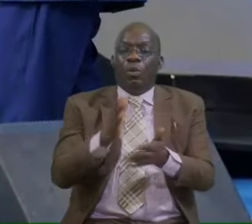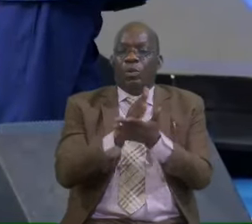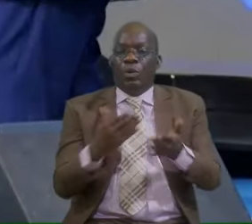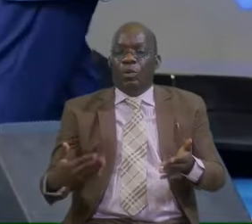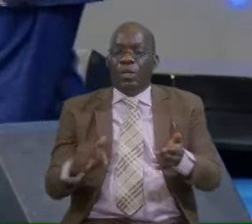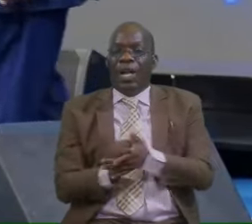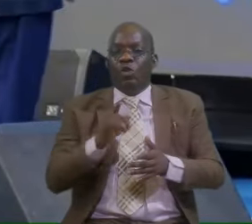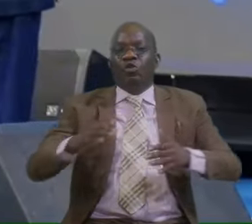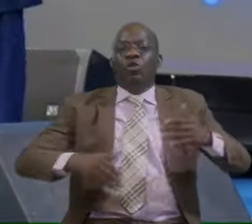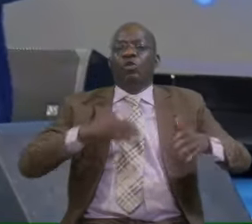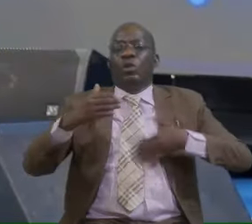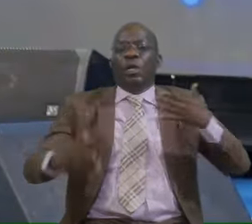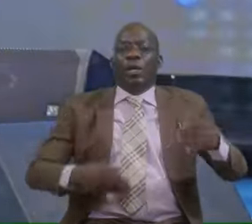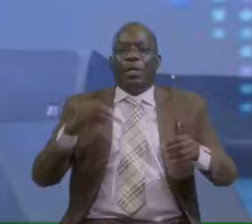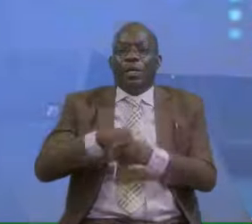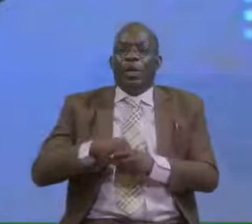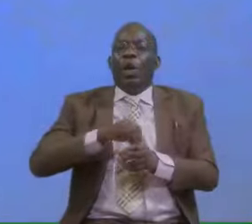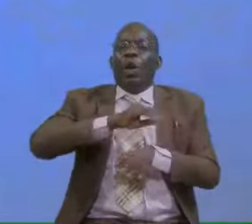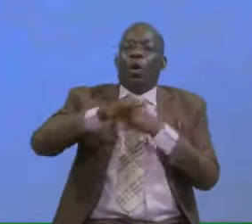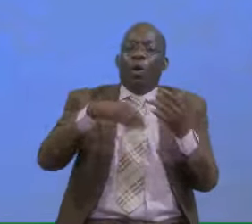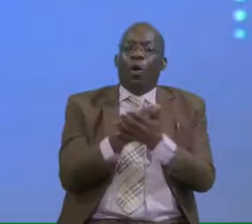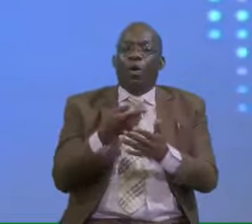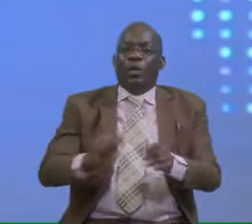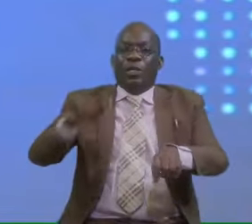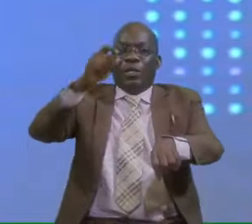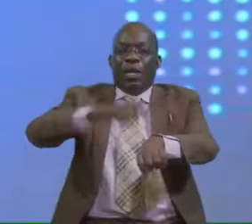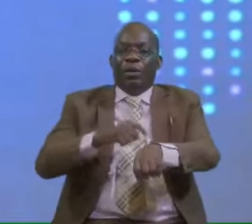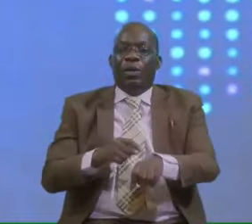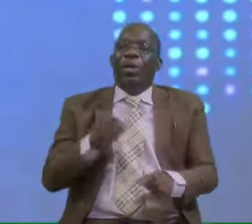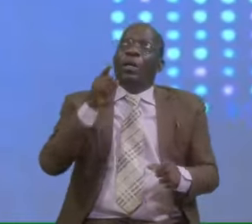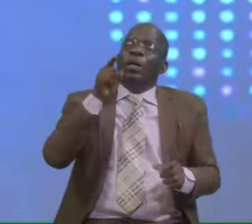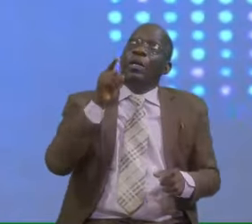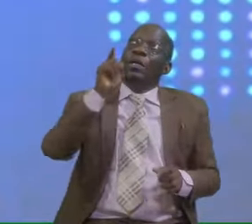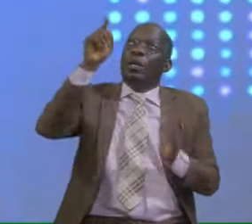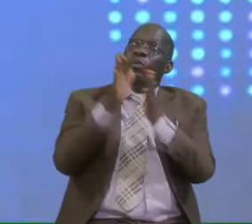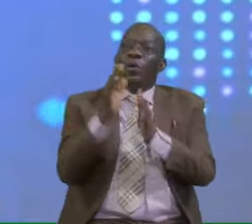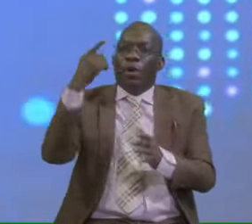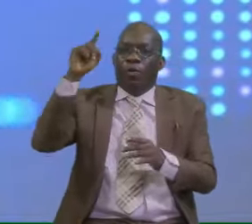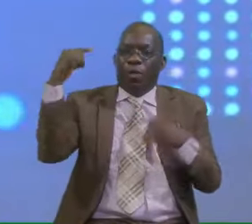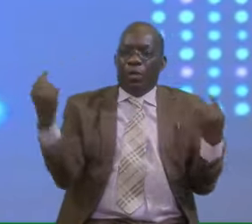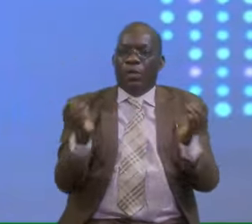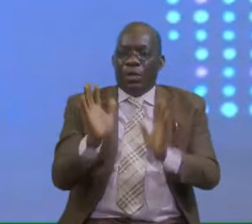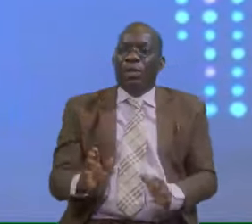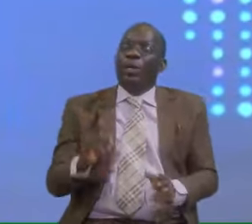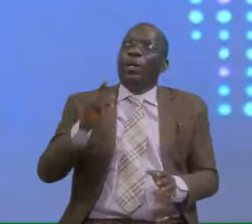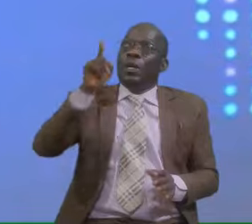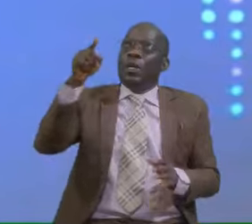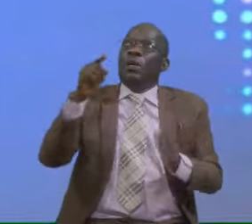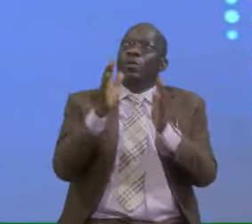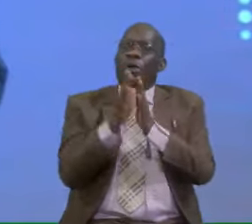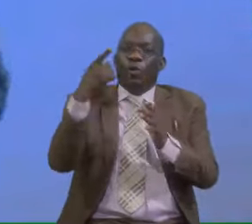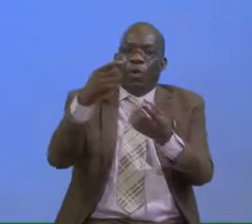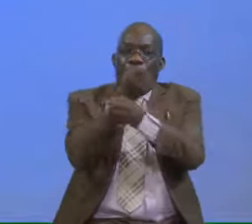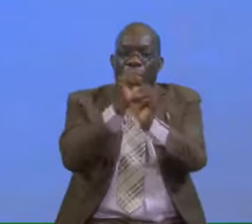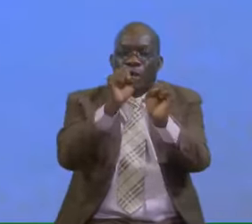delight in all the time. He prayed for sinners. He prayed for saved souls, for